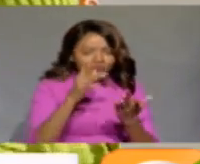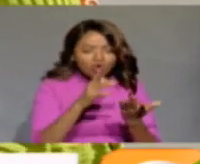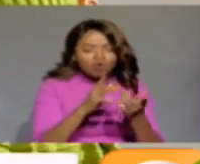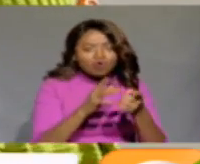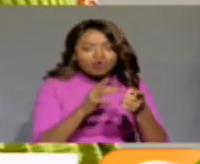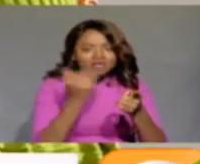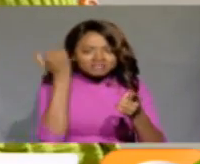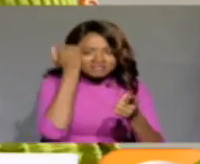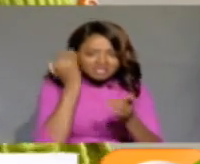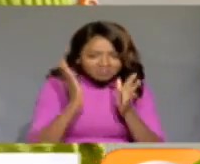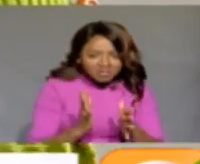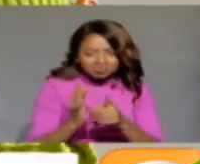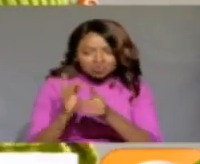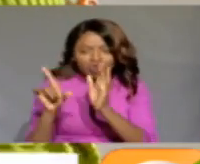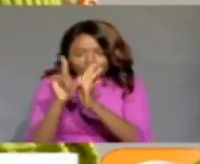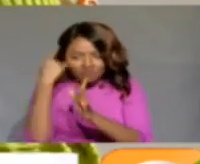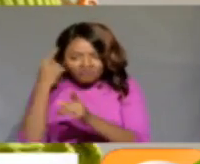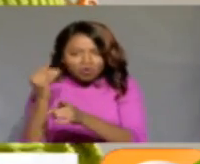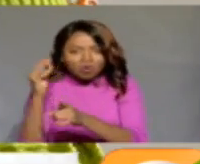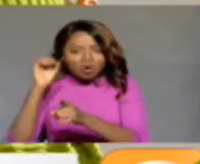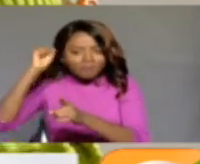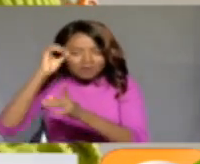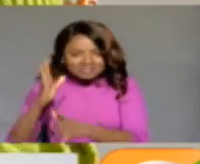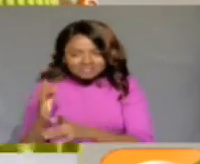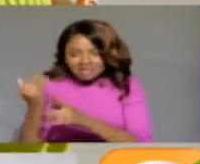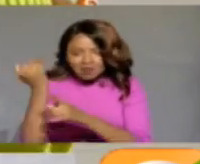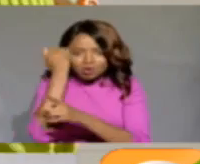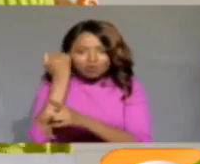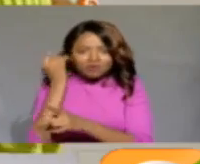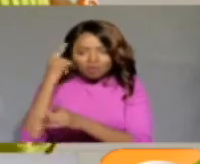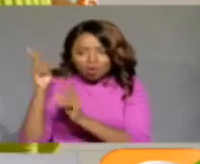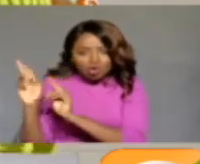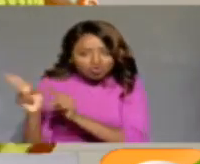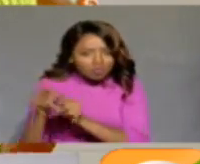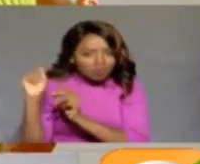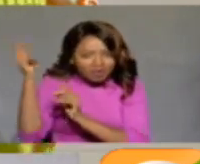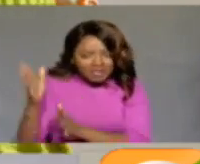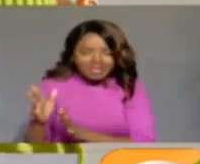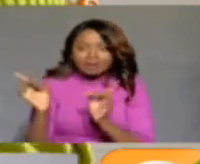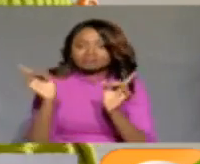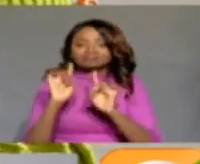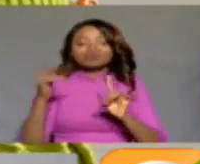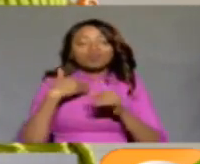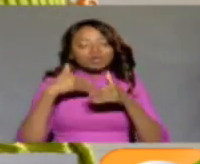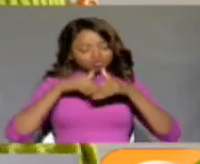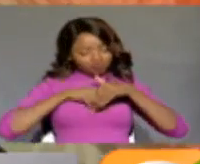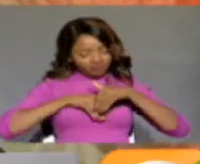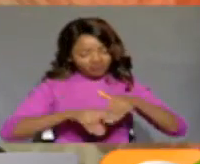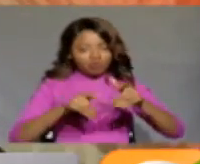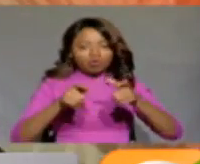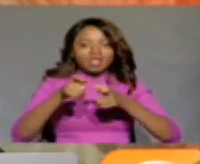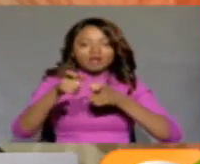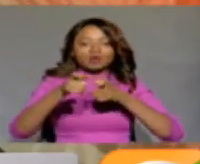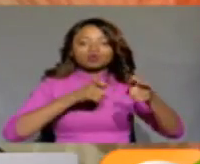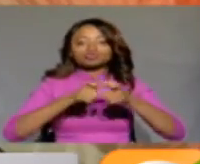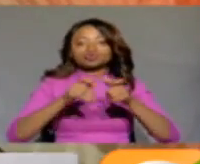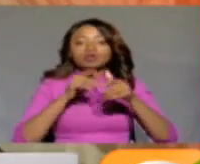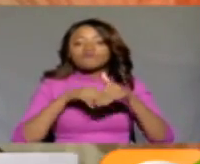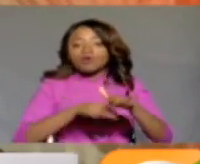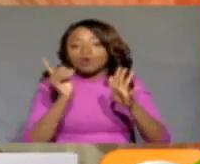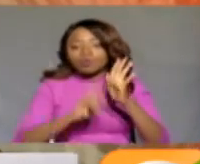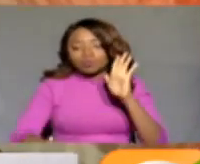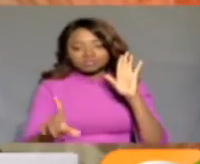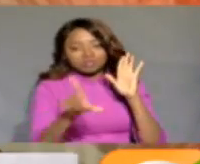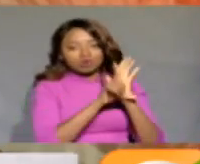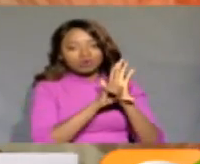want a rule by politicians, we don't want a rule by the civil service, we want a rule by the law. Okay, all right. Harriet, is